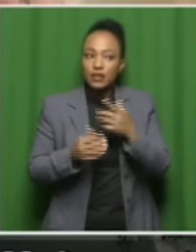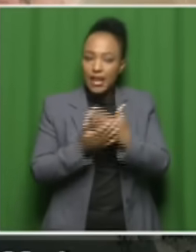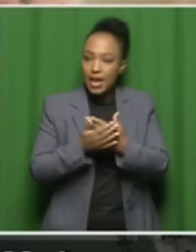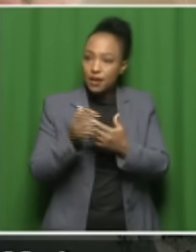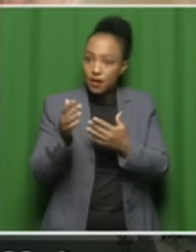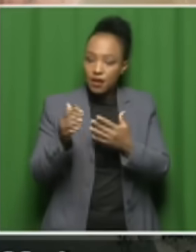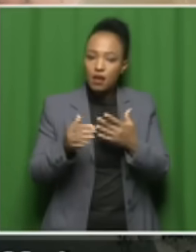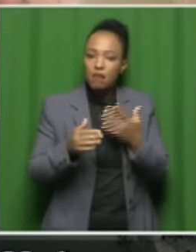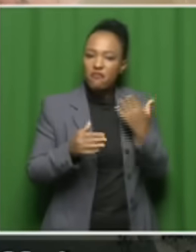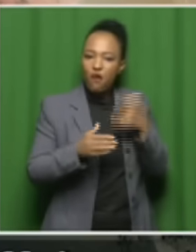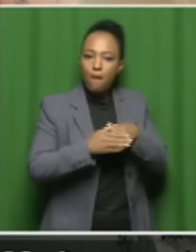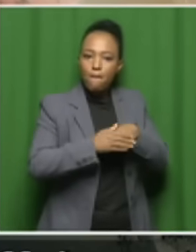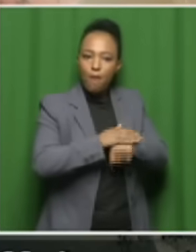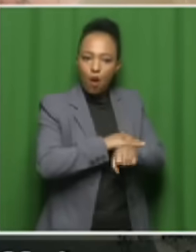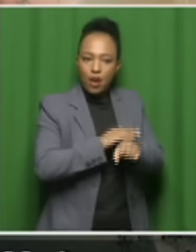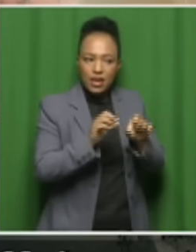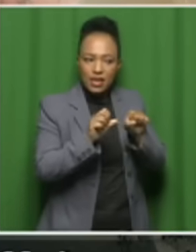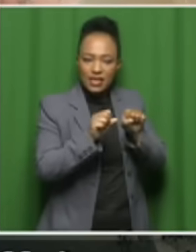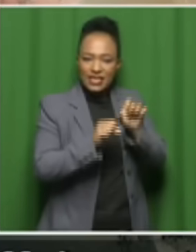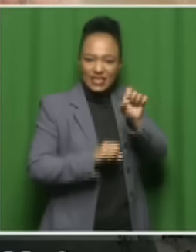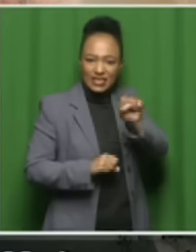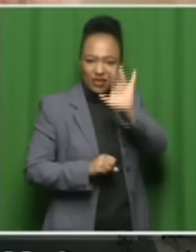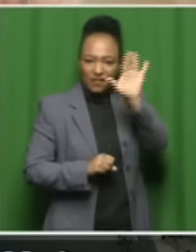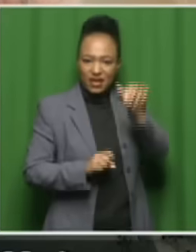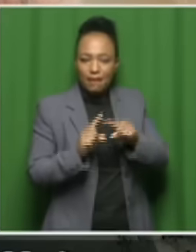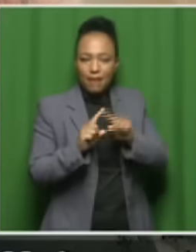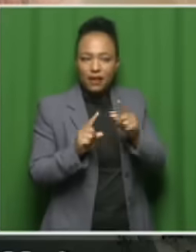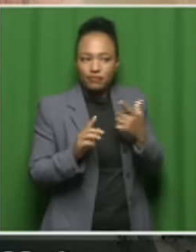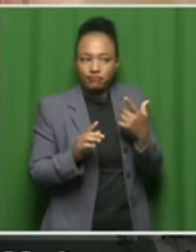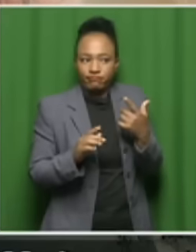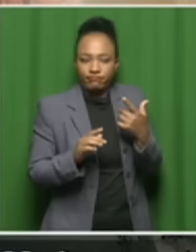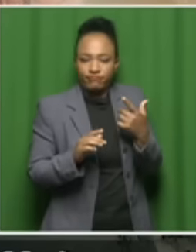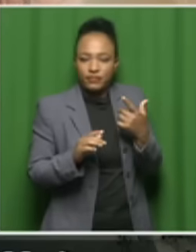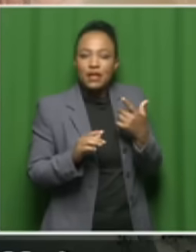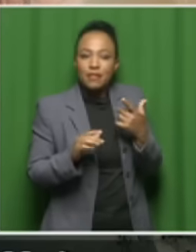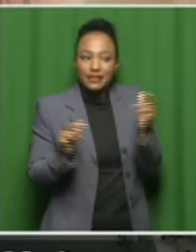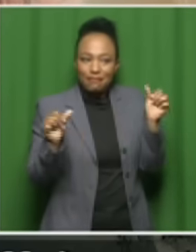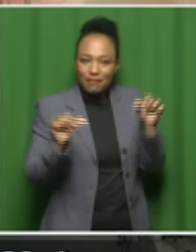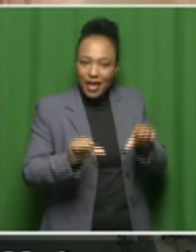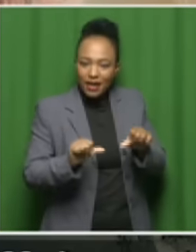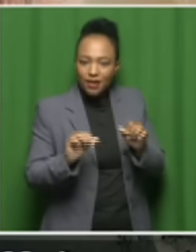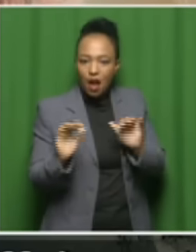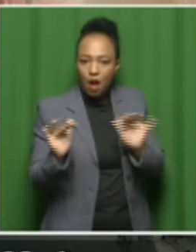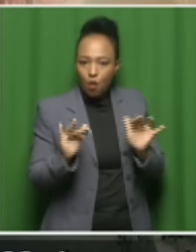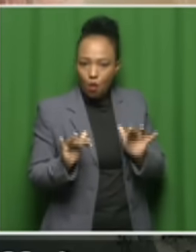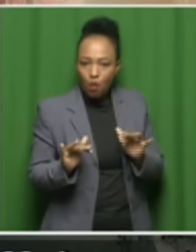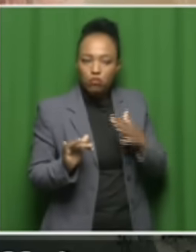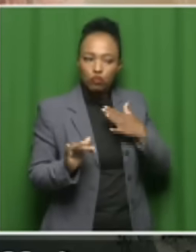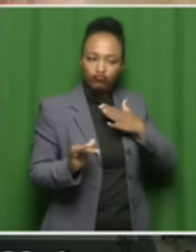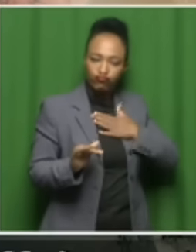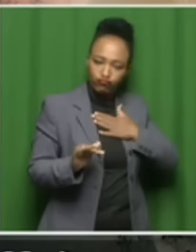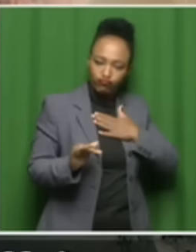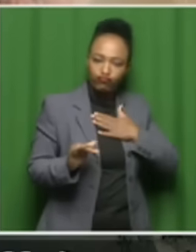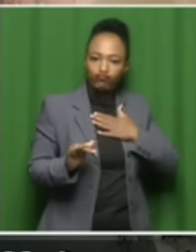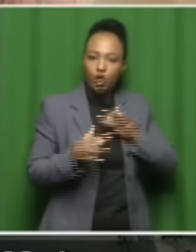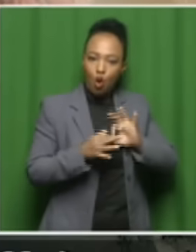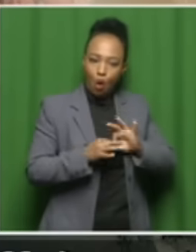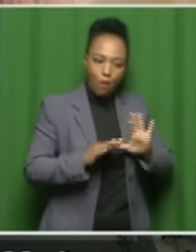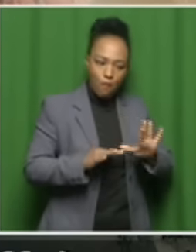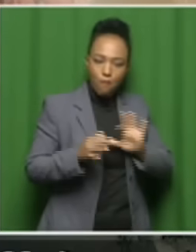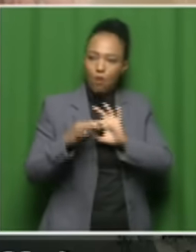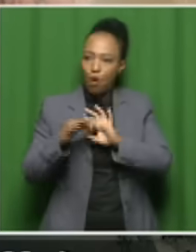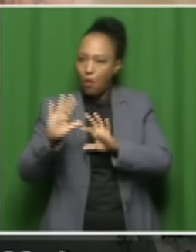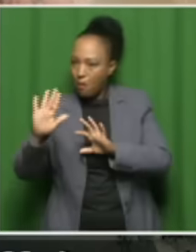this is still, I mean, it's obviously it's been ruled, but there's still a whole process that needs to be followed. And this is where we need to now hear from